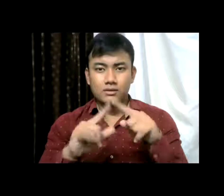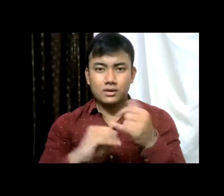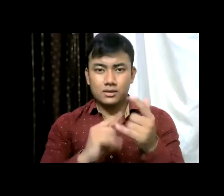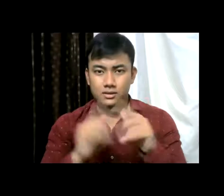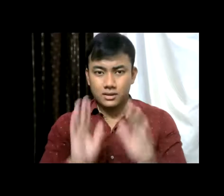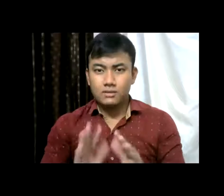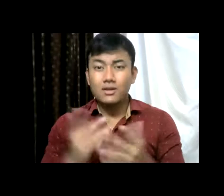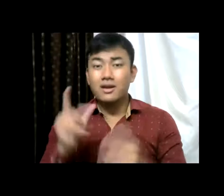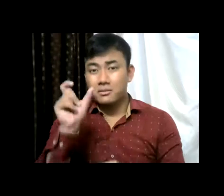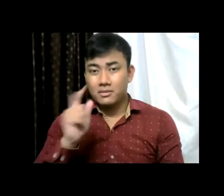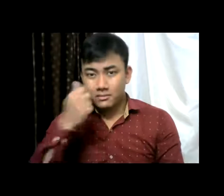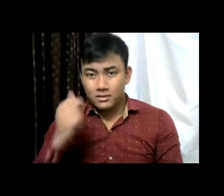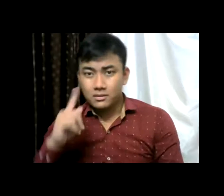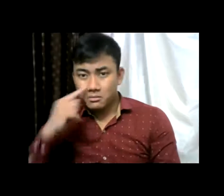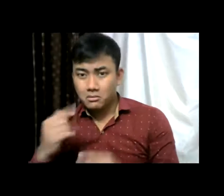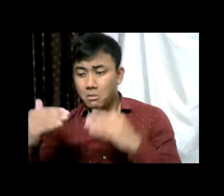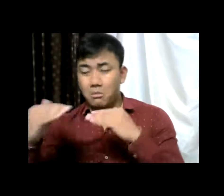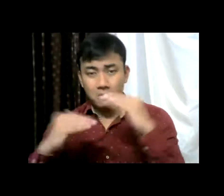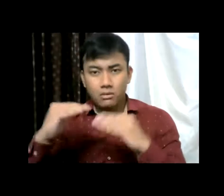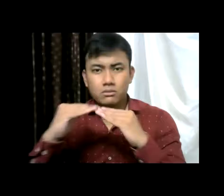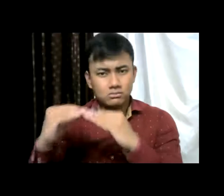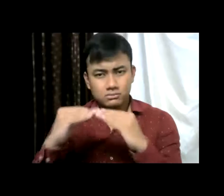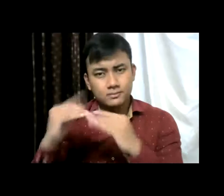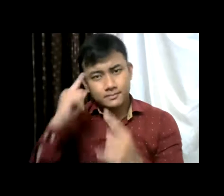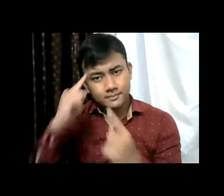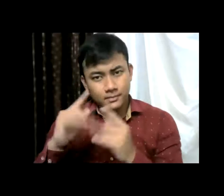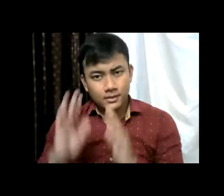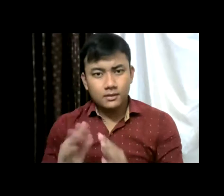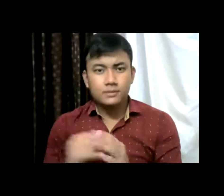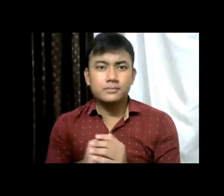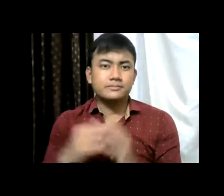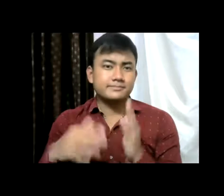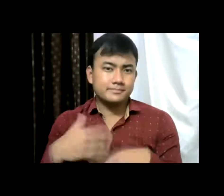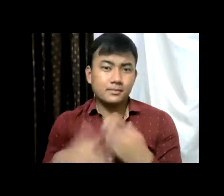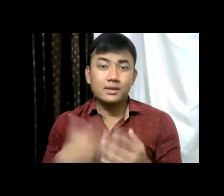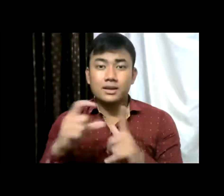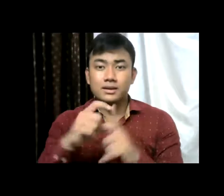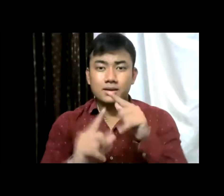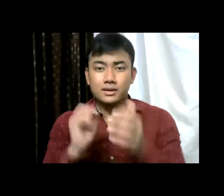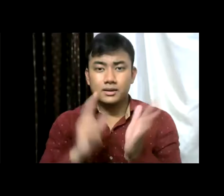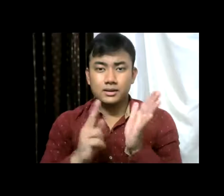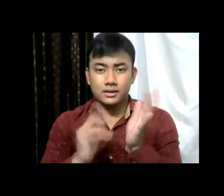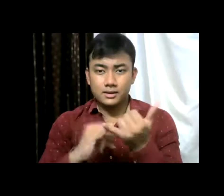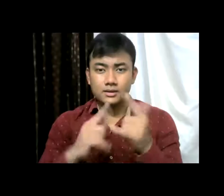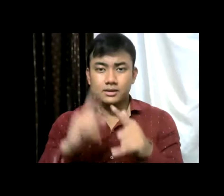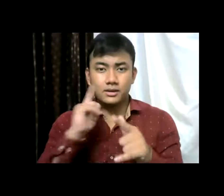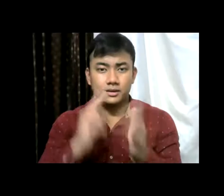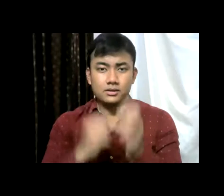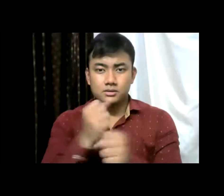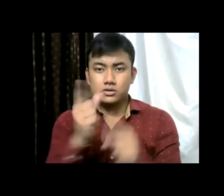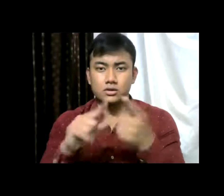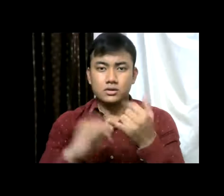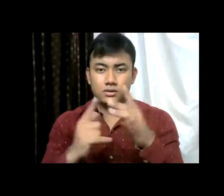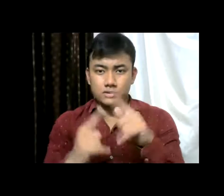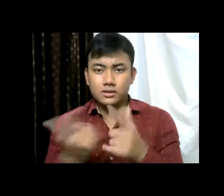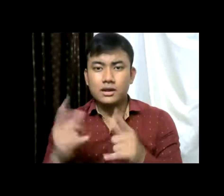Law School as an assistant professor and is also an honorary visiting fellow at the School of Geography, Geology, and Environment in